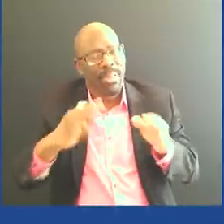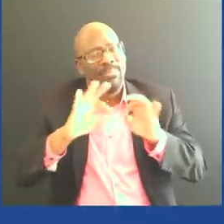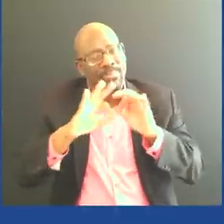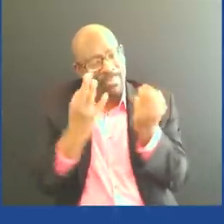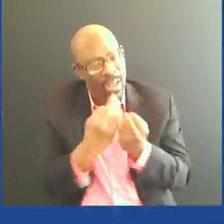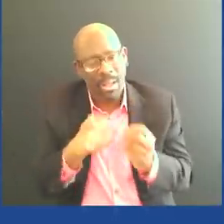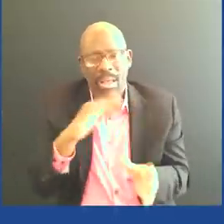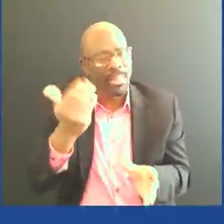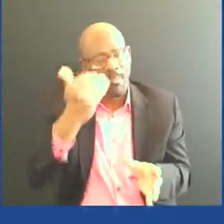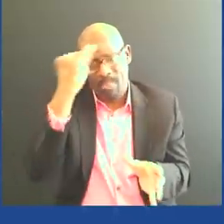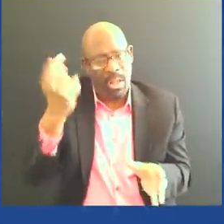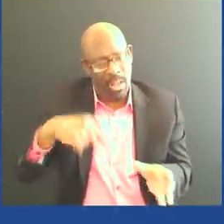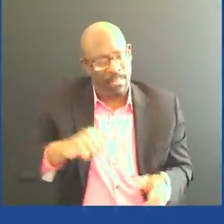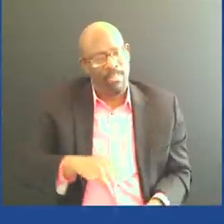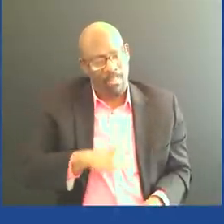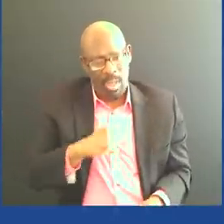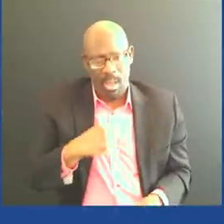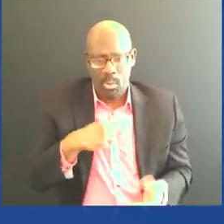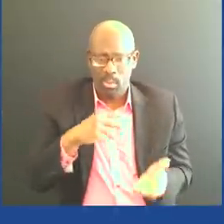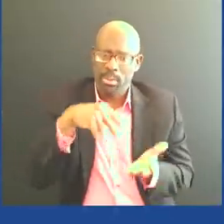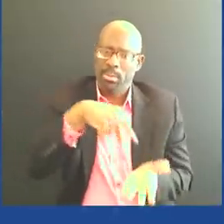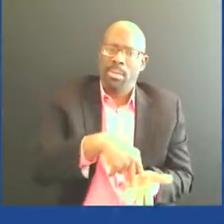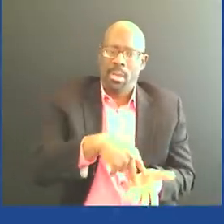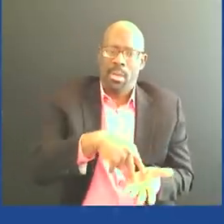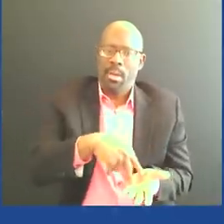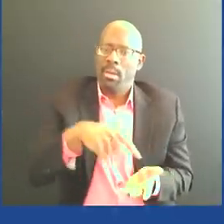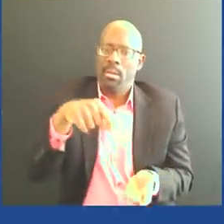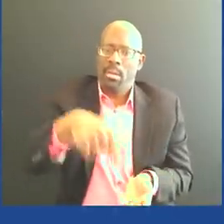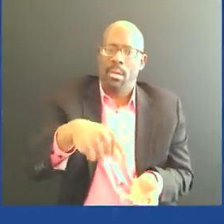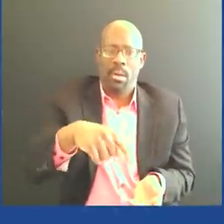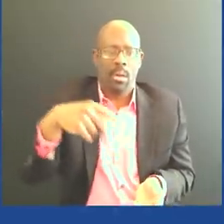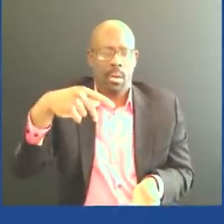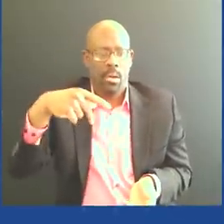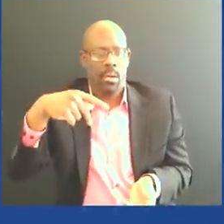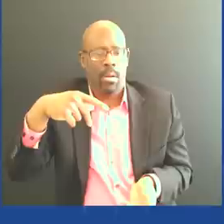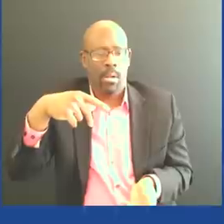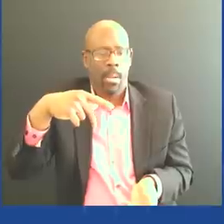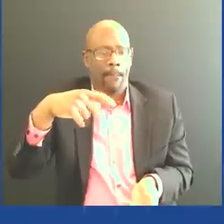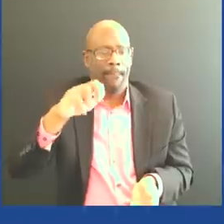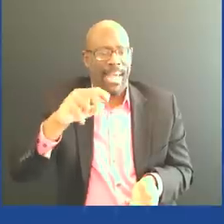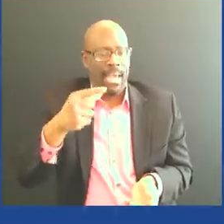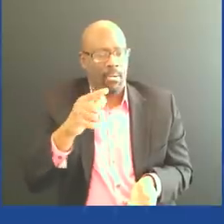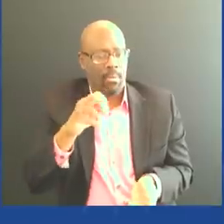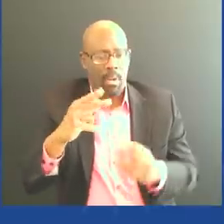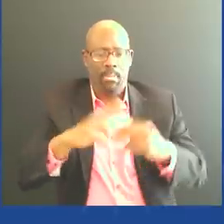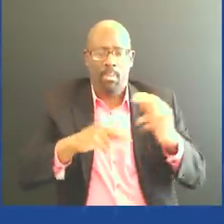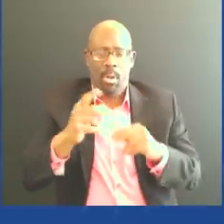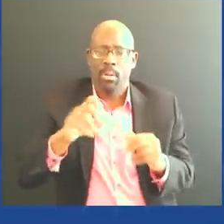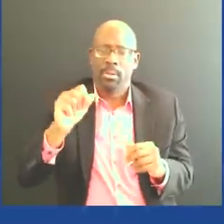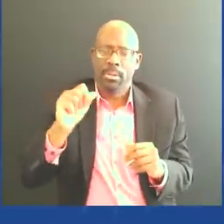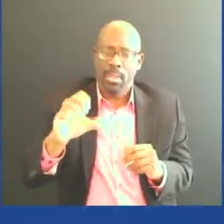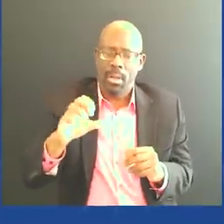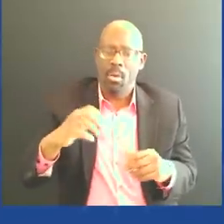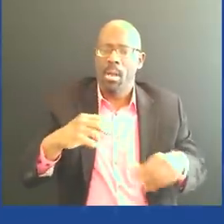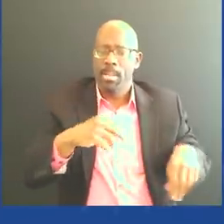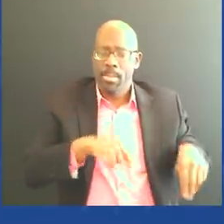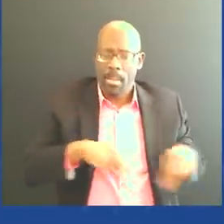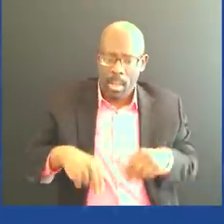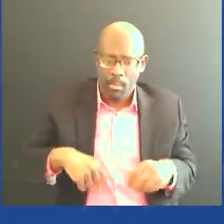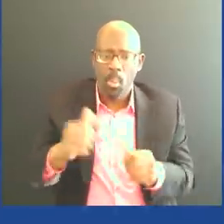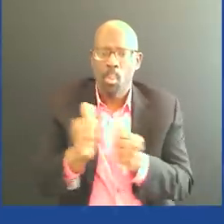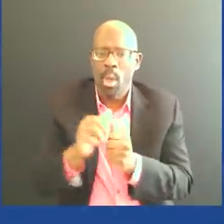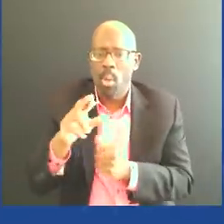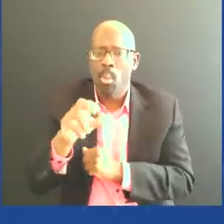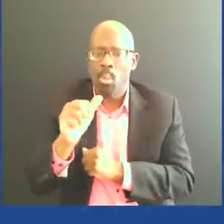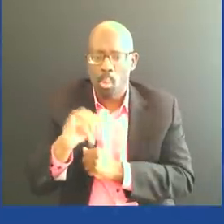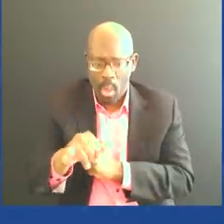the Pentagon with Secretary of the Navy Ray Mabus, as well as you, Tom, to announce that I would be